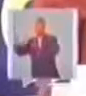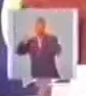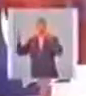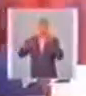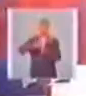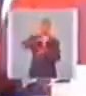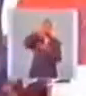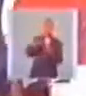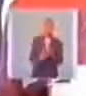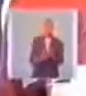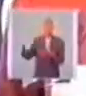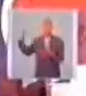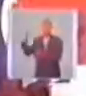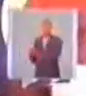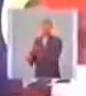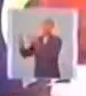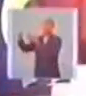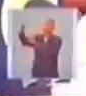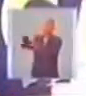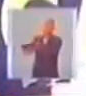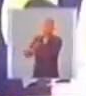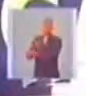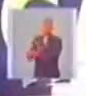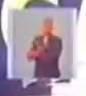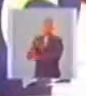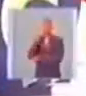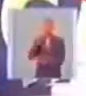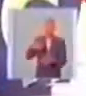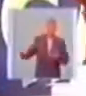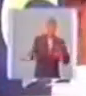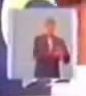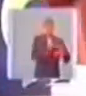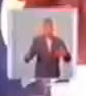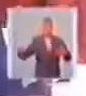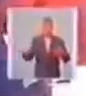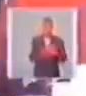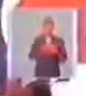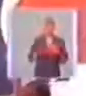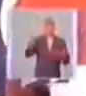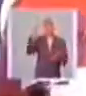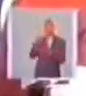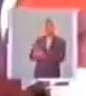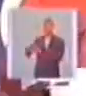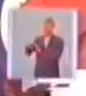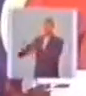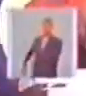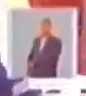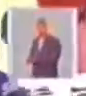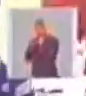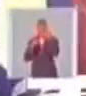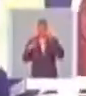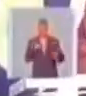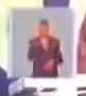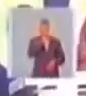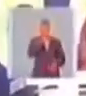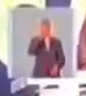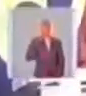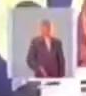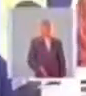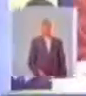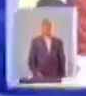omin jagamia you wanna go. Womo a ton yum I don't know what is right when you know when you upon baby atna. It's answer will be any at